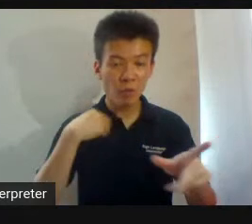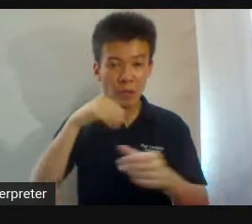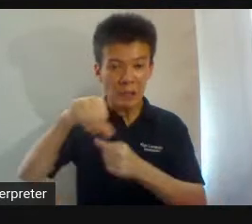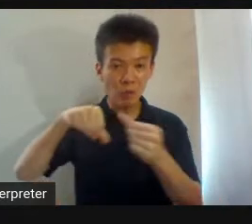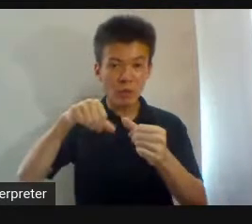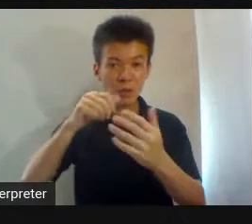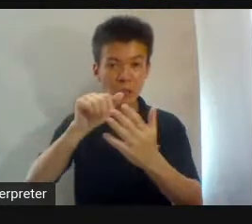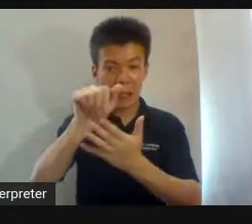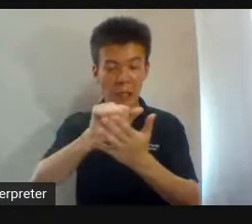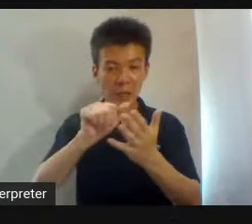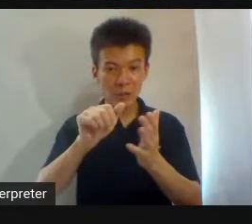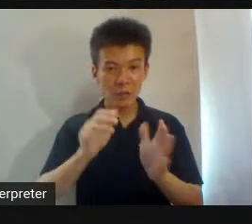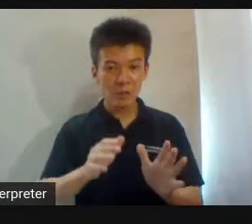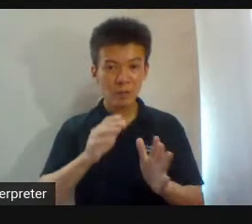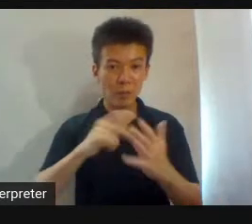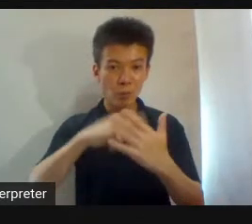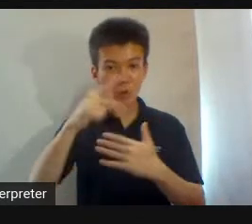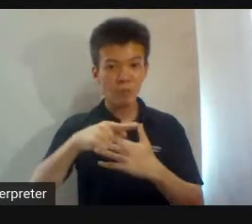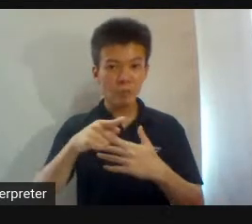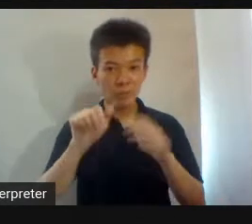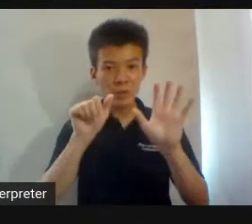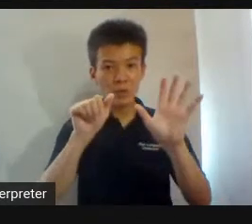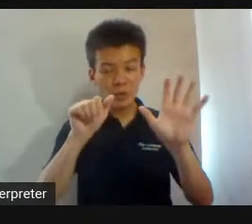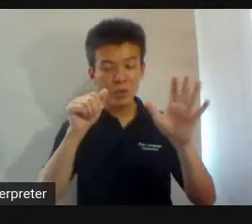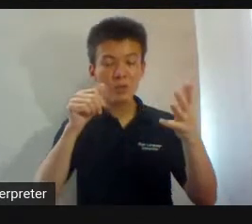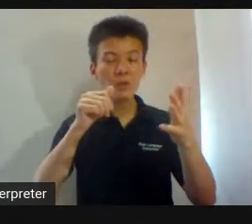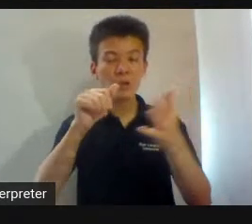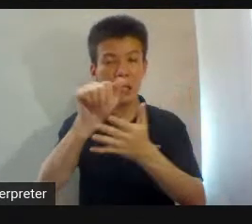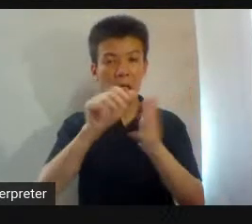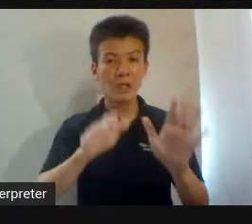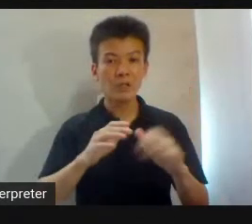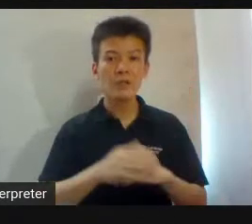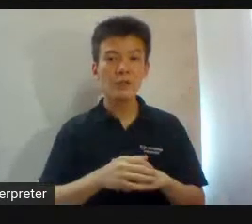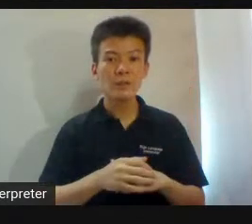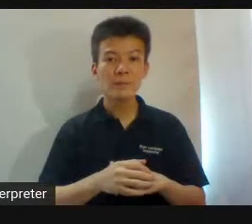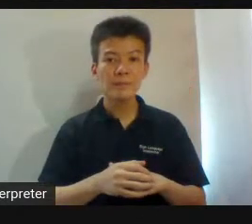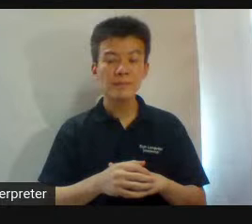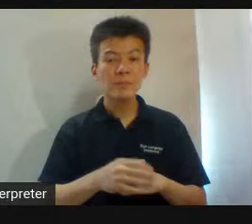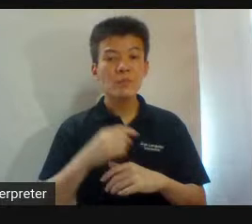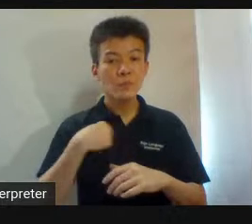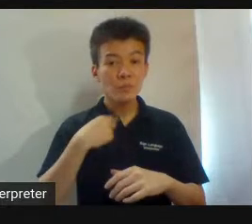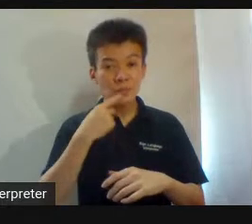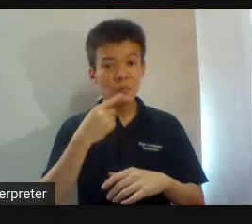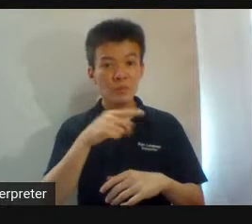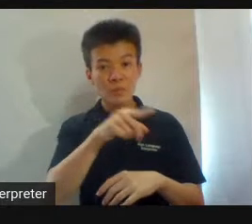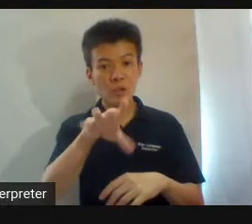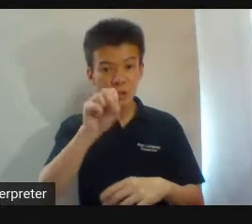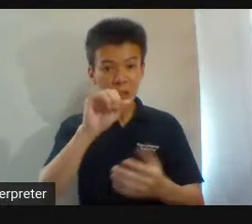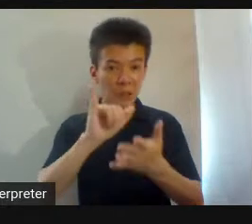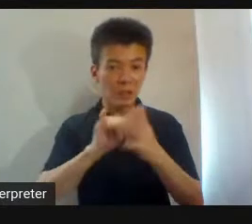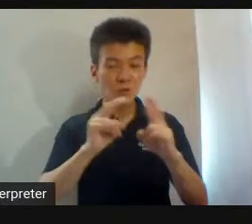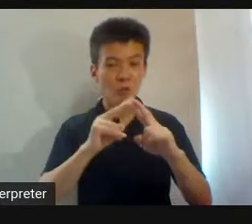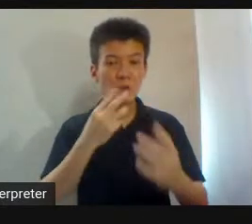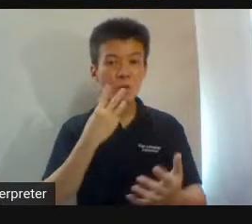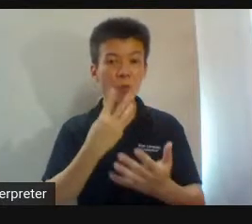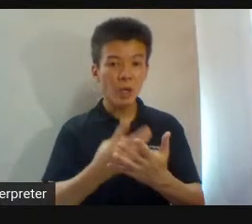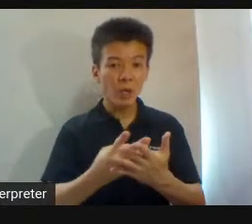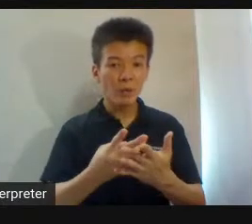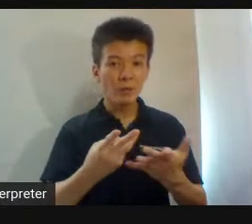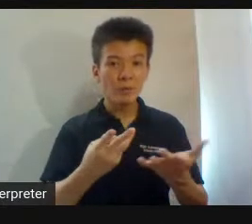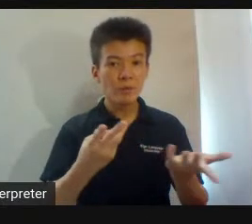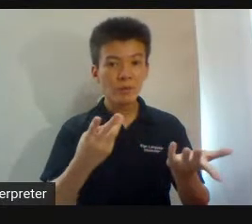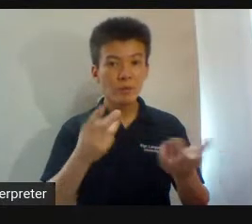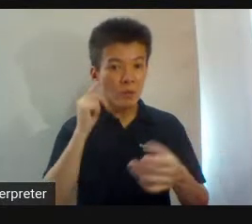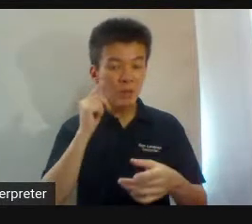artist program. So 6 artists, hey, shout out to all of you. And I would say that they took it so well, because honestly, the